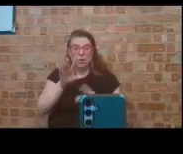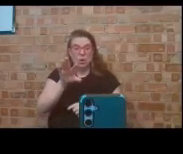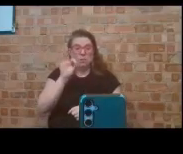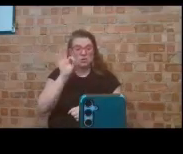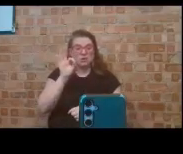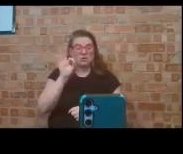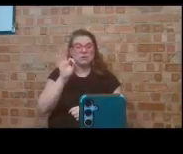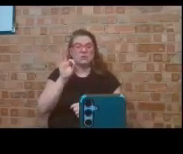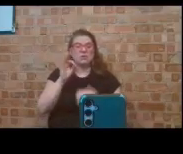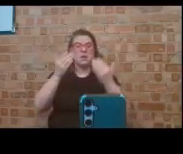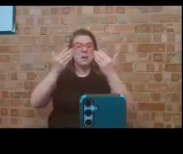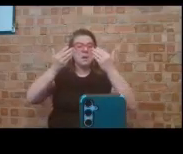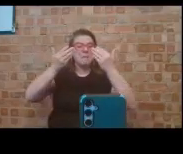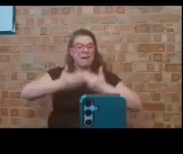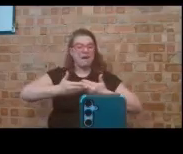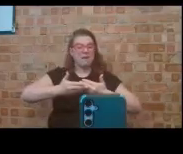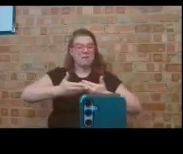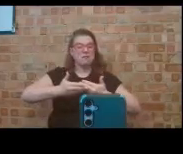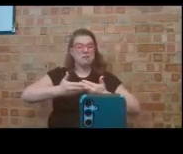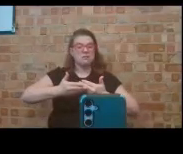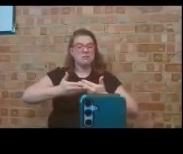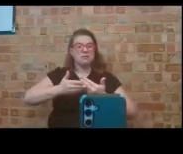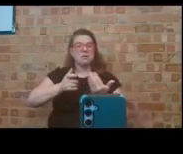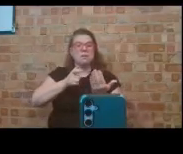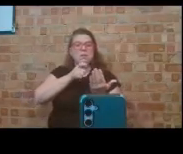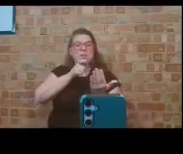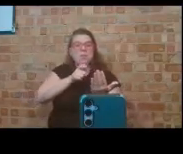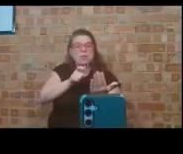back onto the